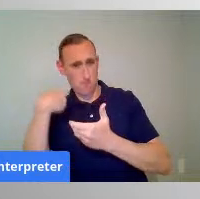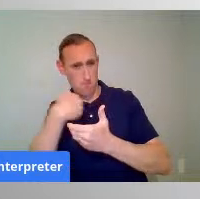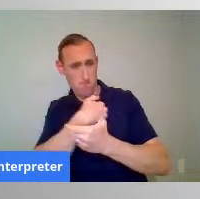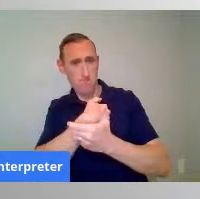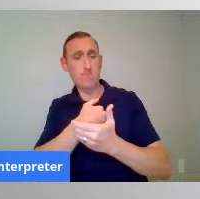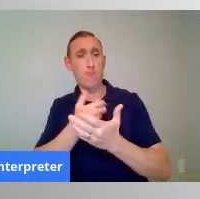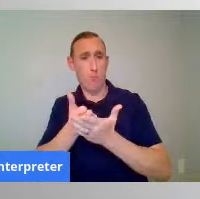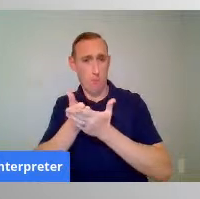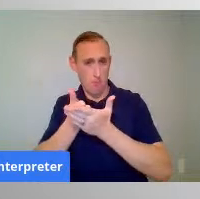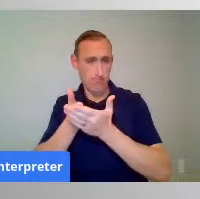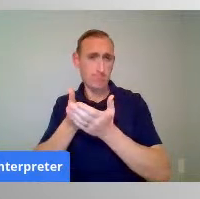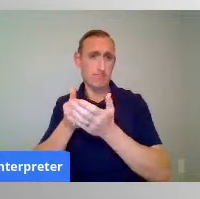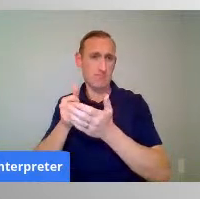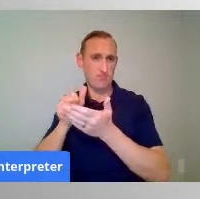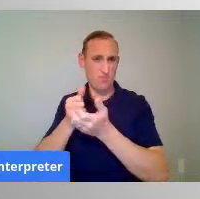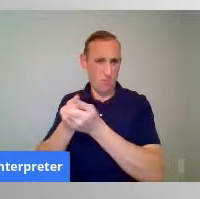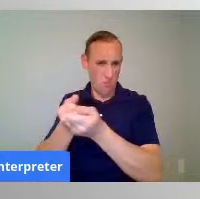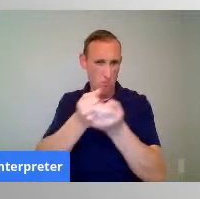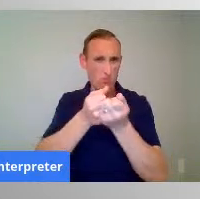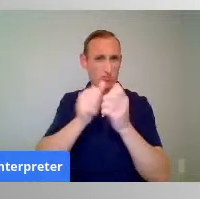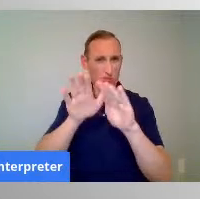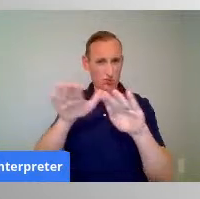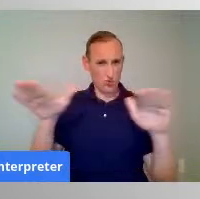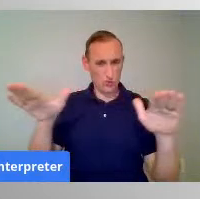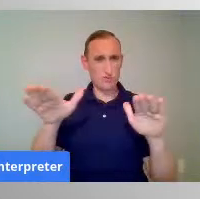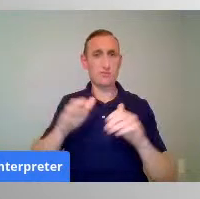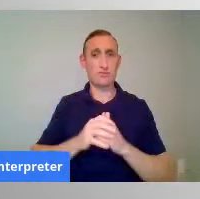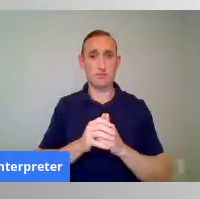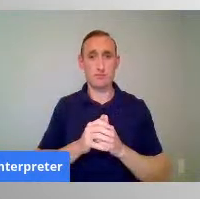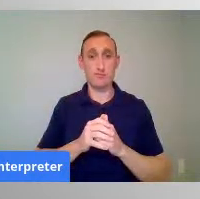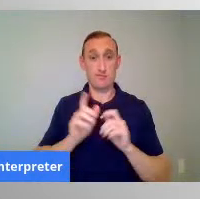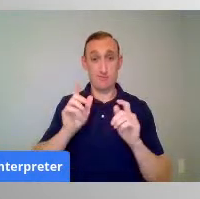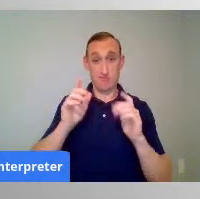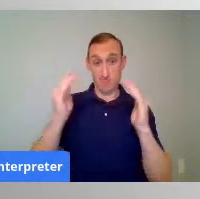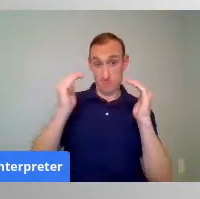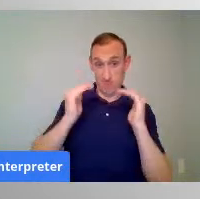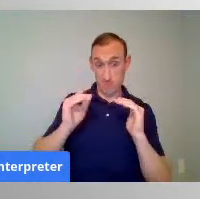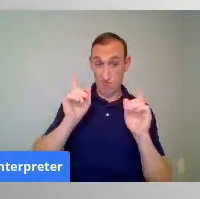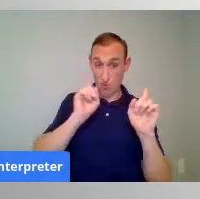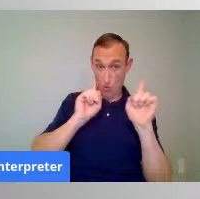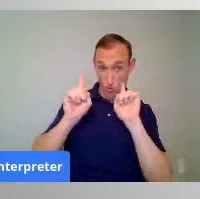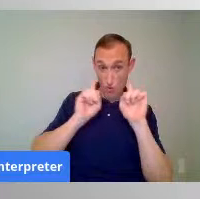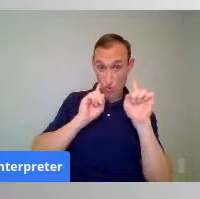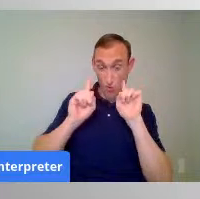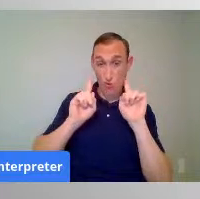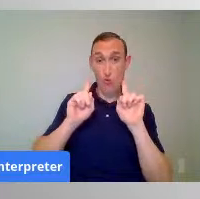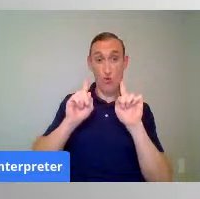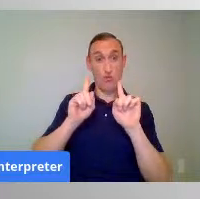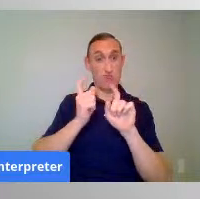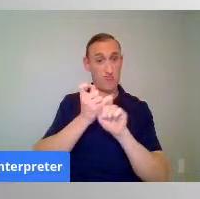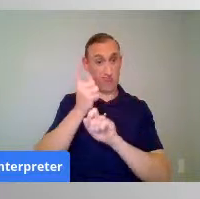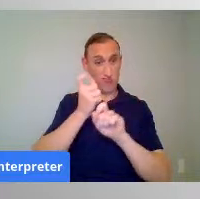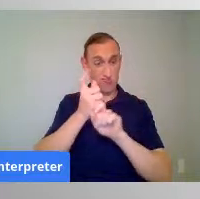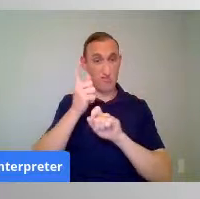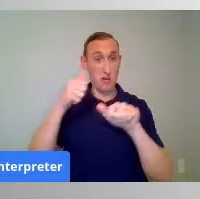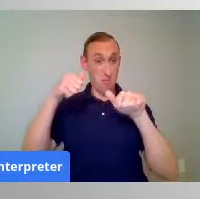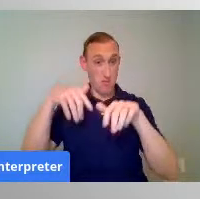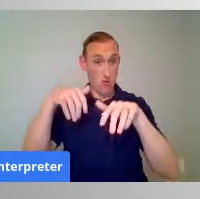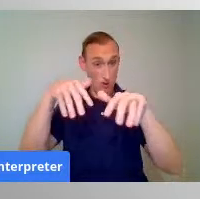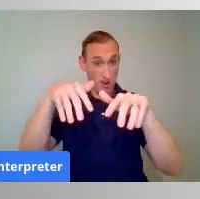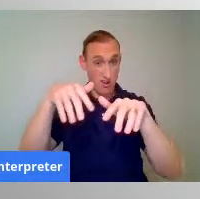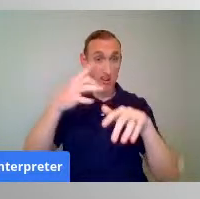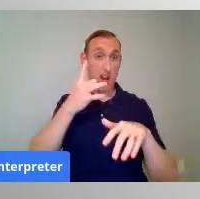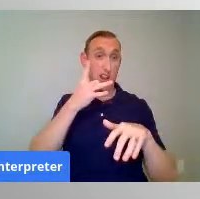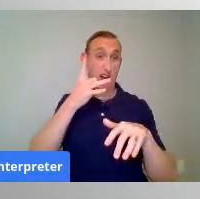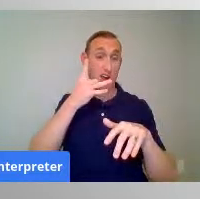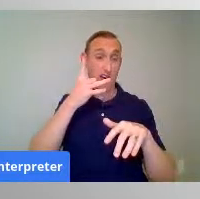in Athens any time, you're familiar with the town parade of lights that takes place at the holidays each year. Unfortunately, we had to cancel it this